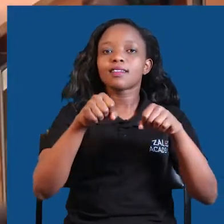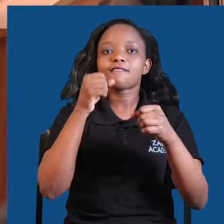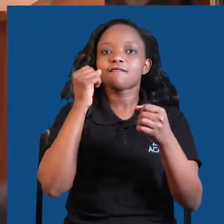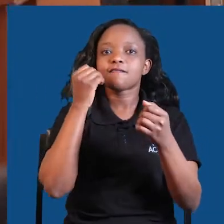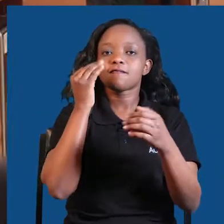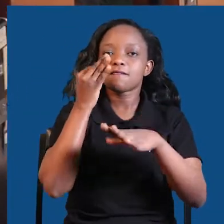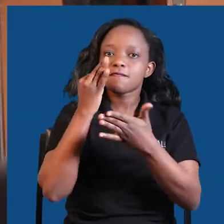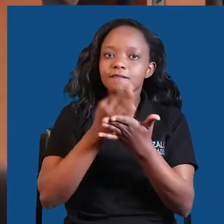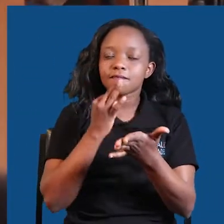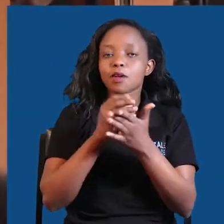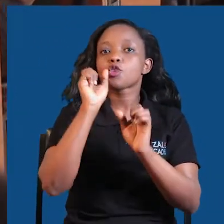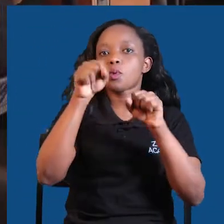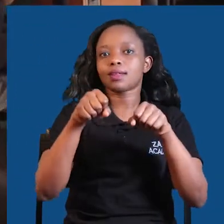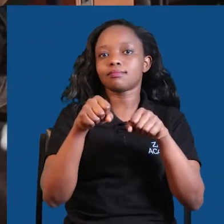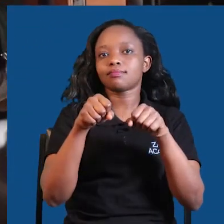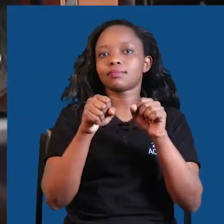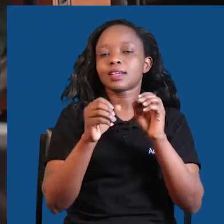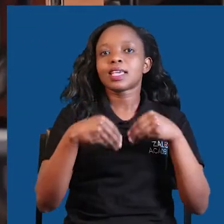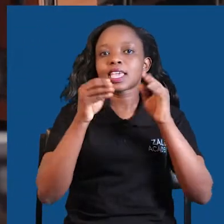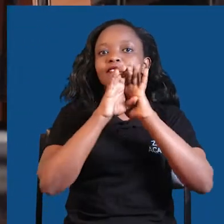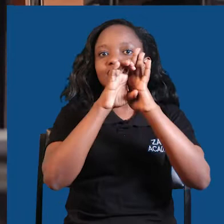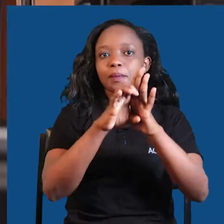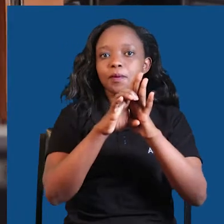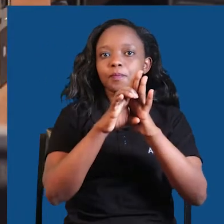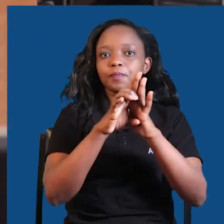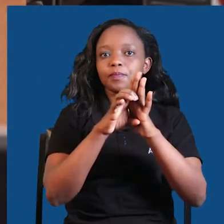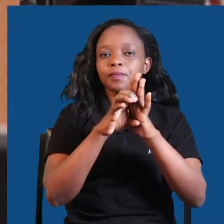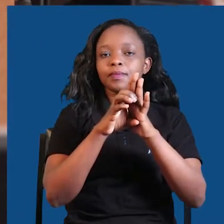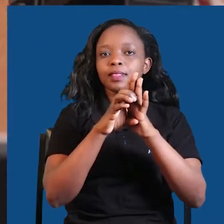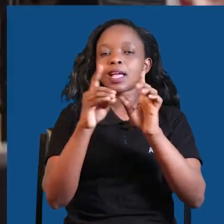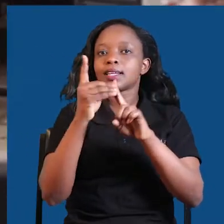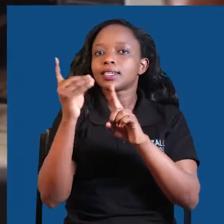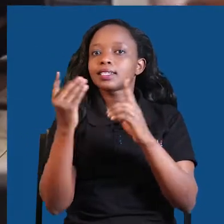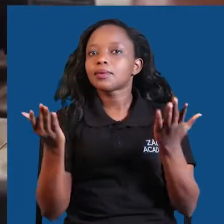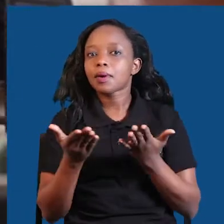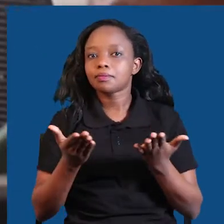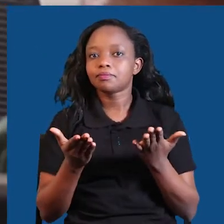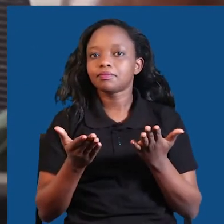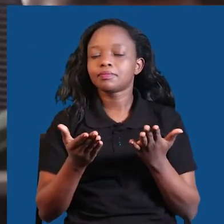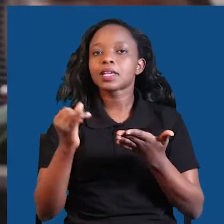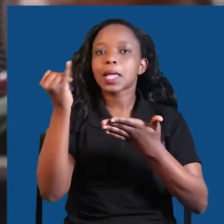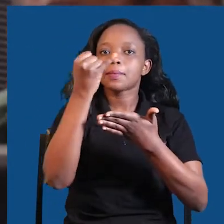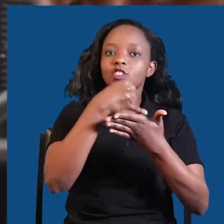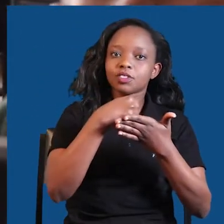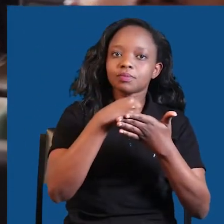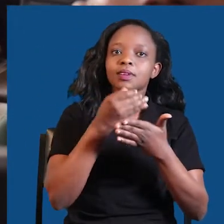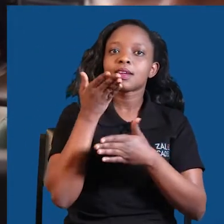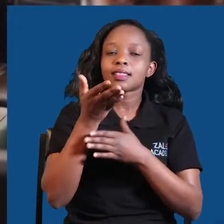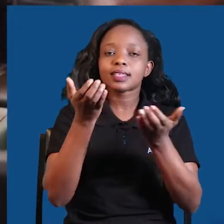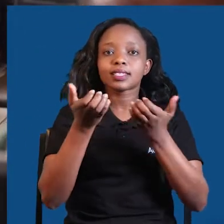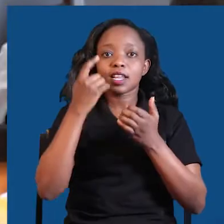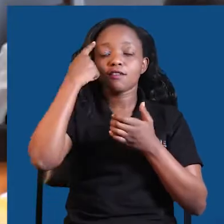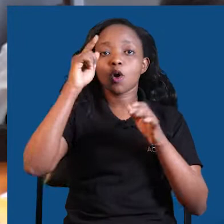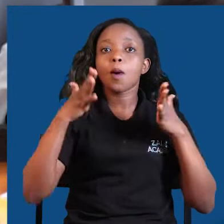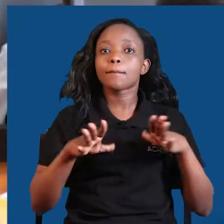extract. These are raw facts that you can extract information from it. Who can give me examples of data? Video is a data set. What else? Images. There